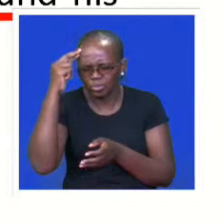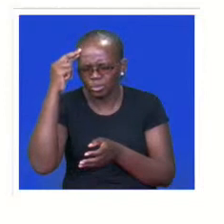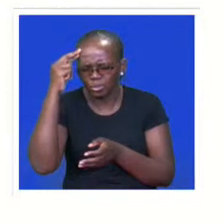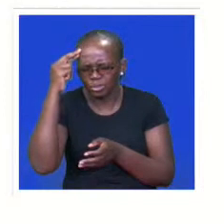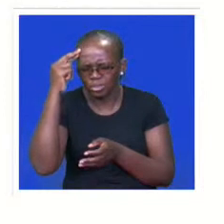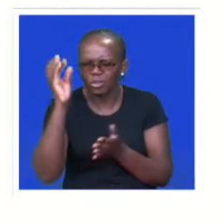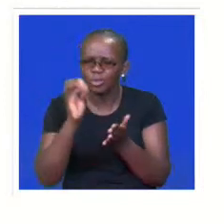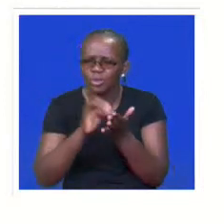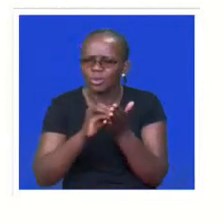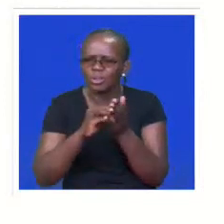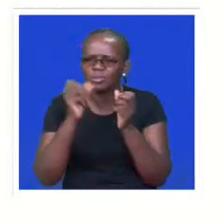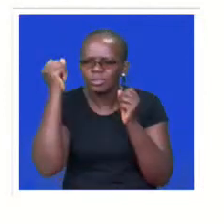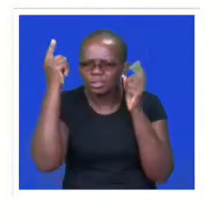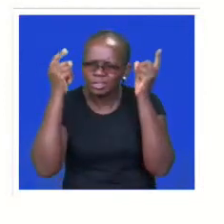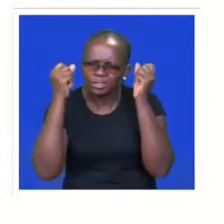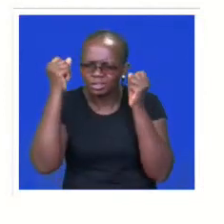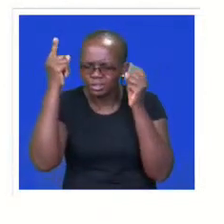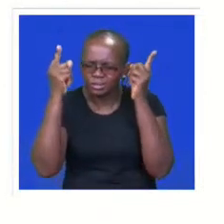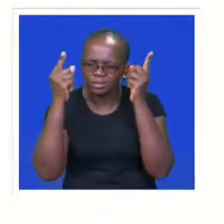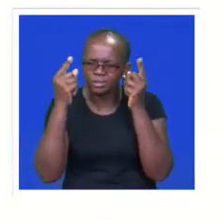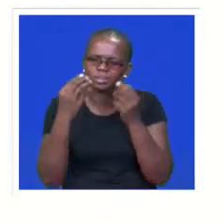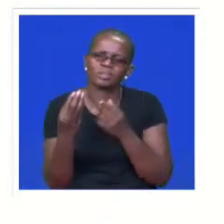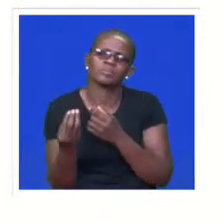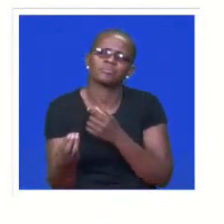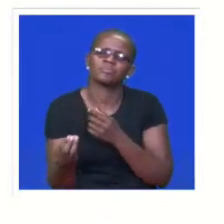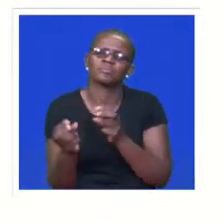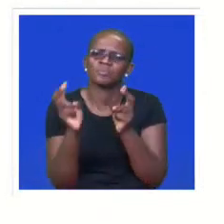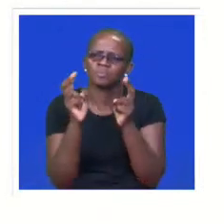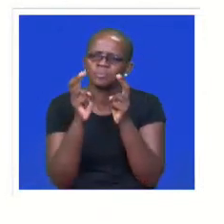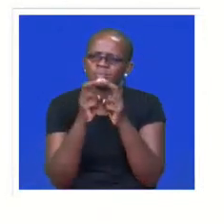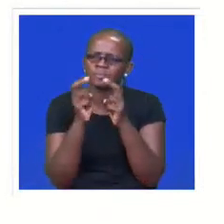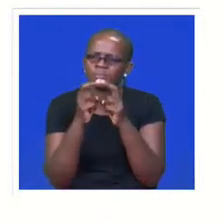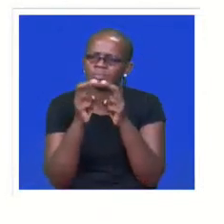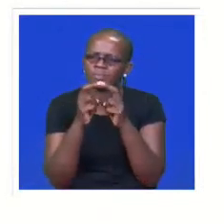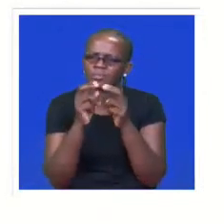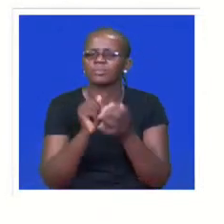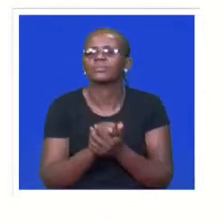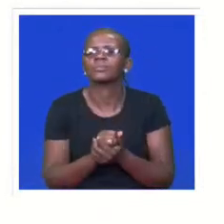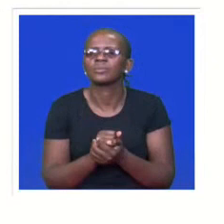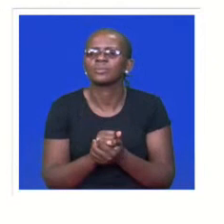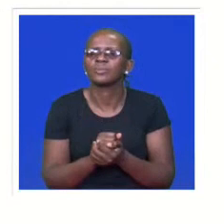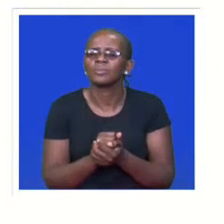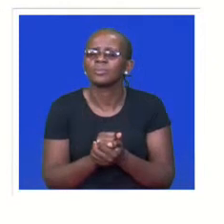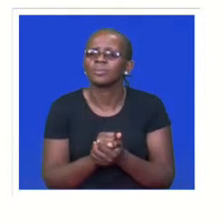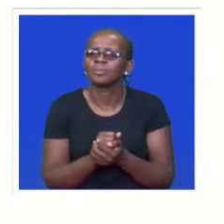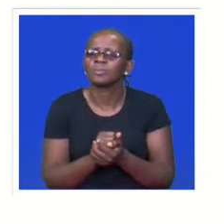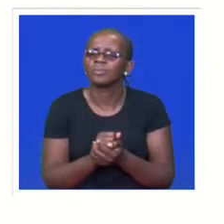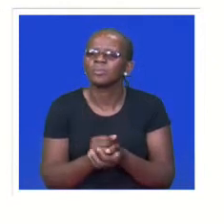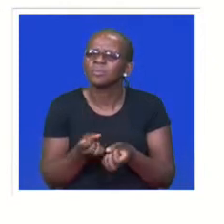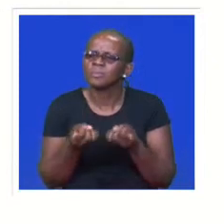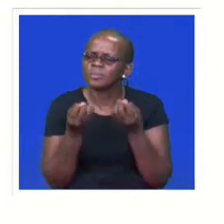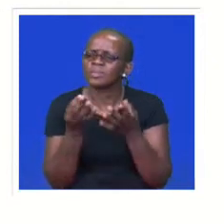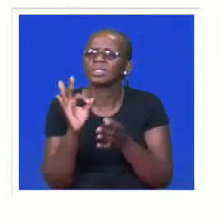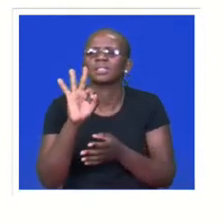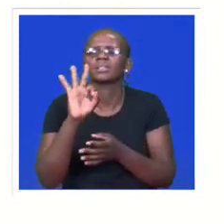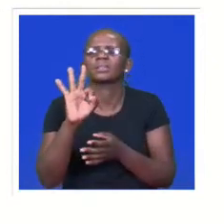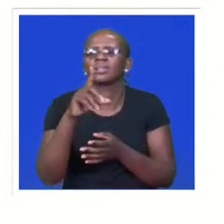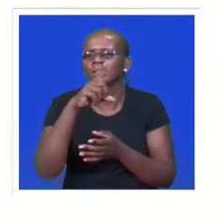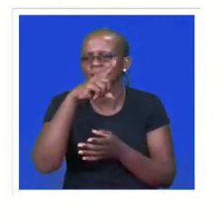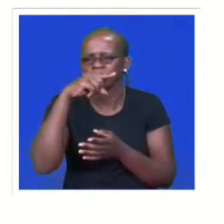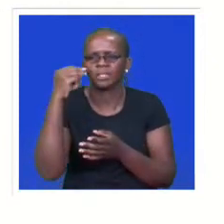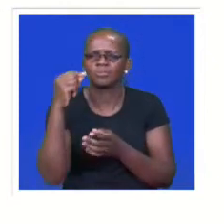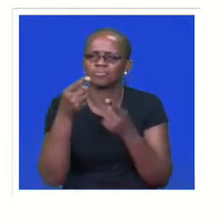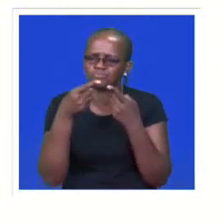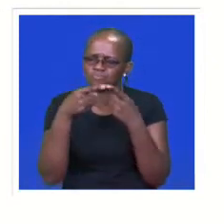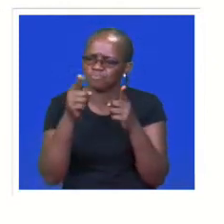So let us move on. Give 3 names of different mice found in the